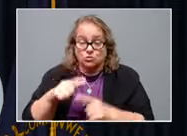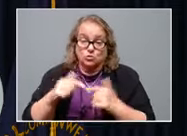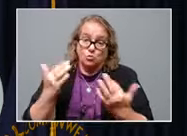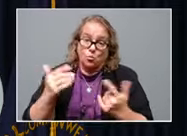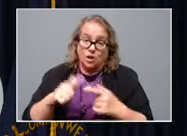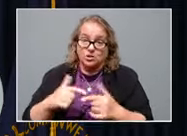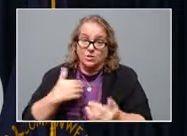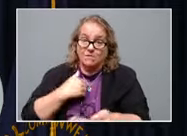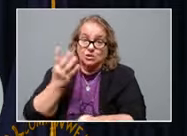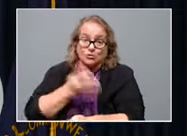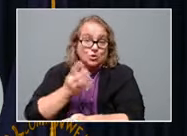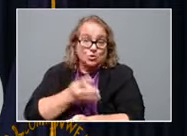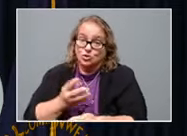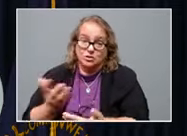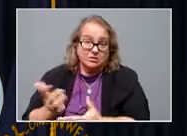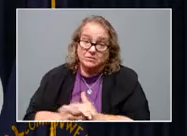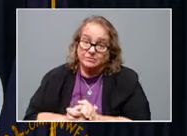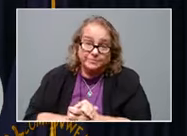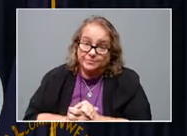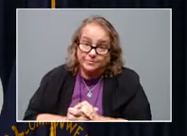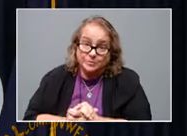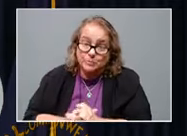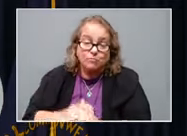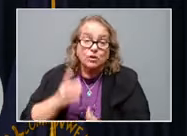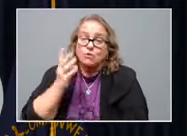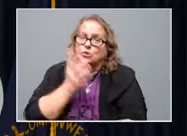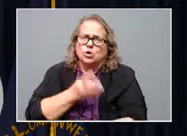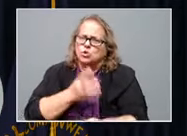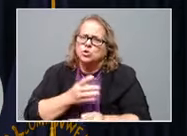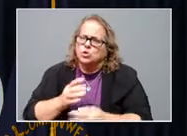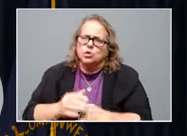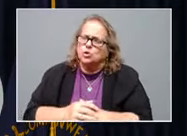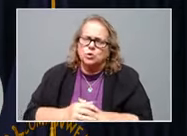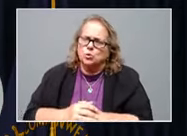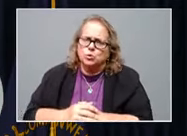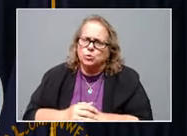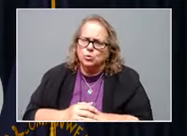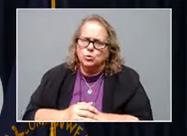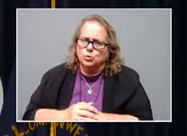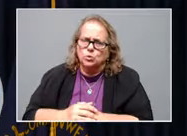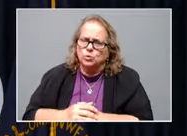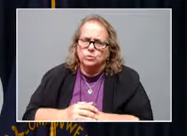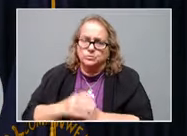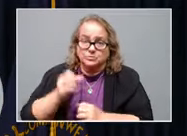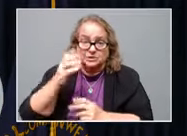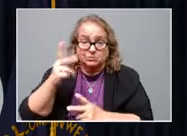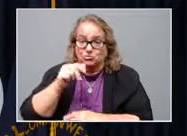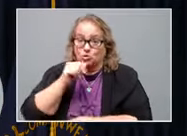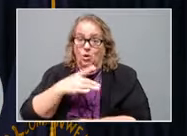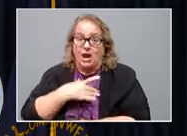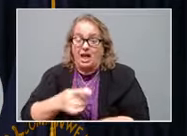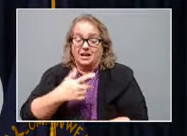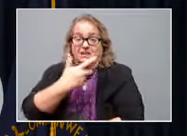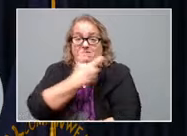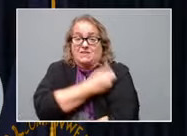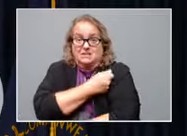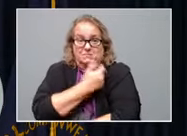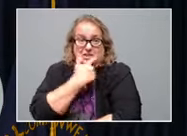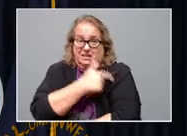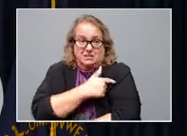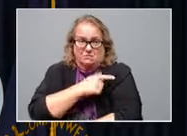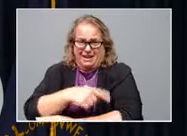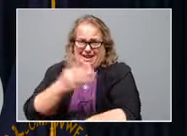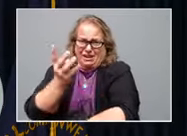you, an infusion is a lot more invasive. I know those that don't like the vaccine call it a jab in the arm. Well, I